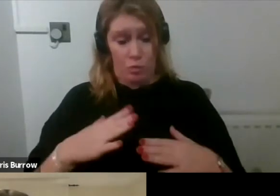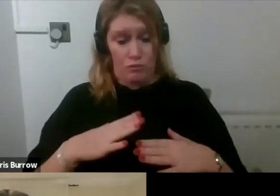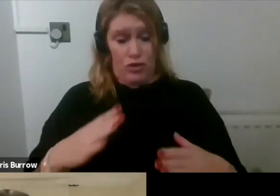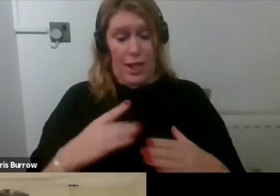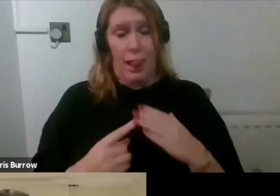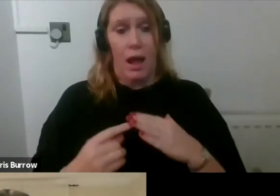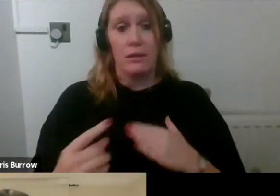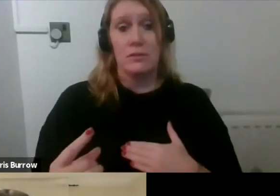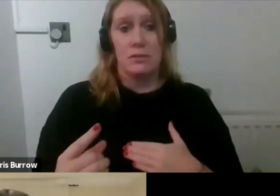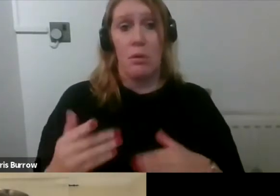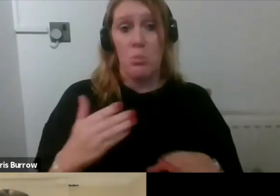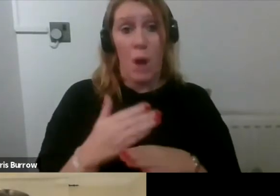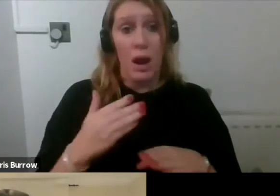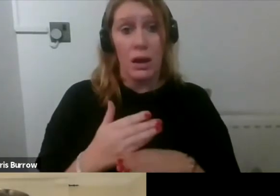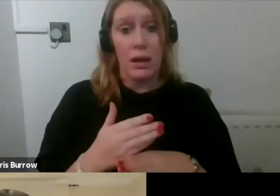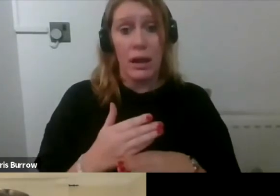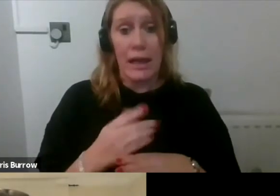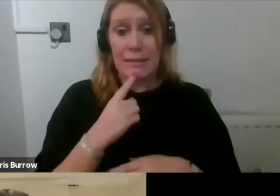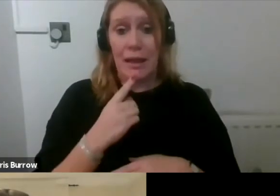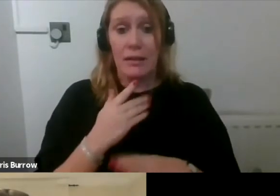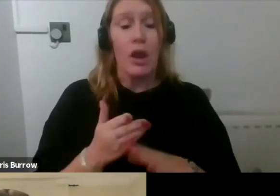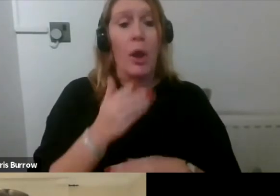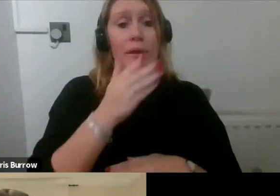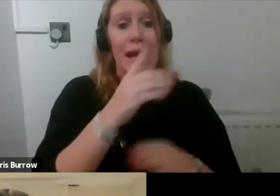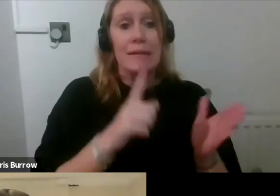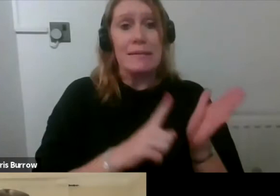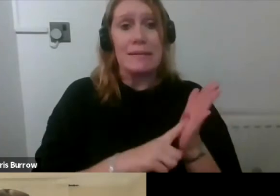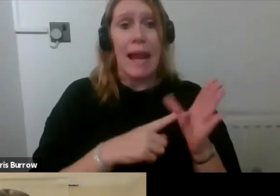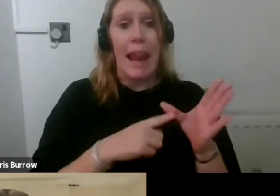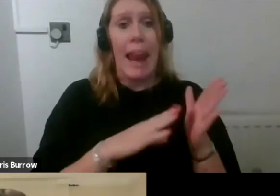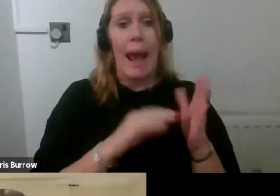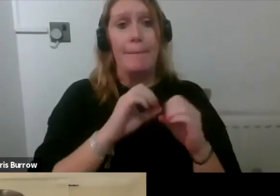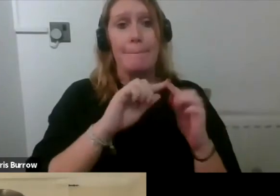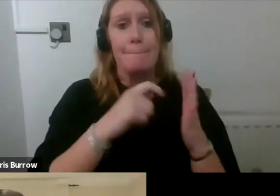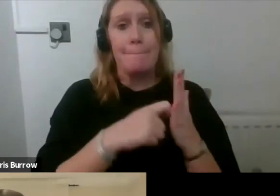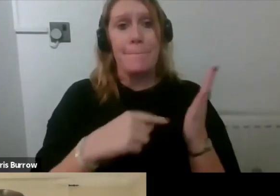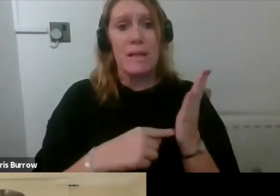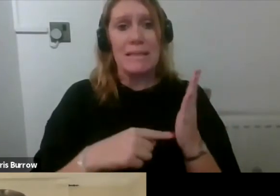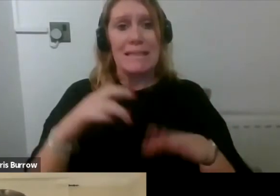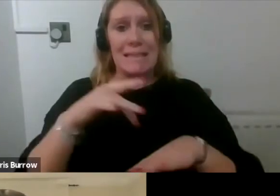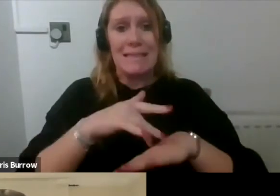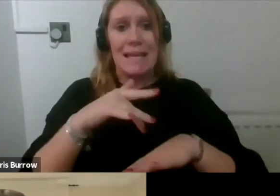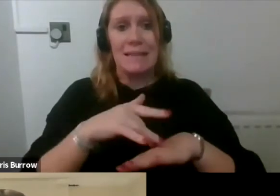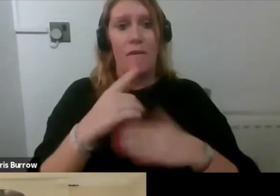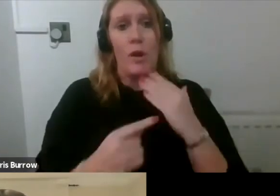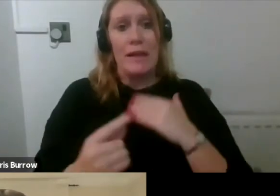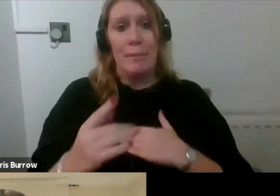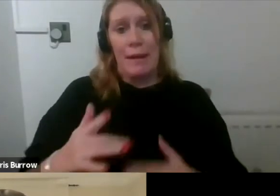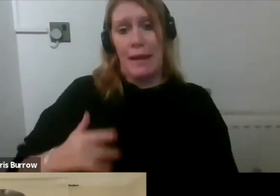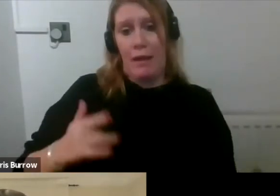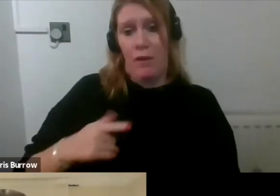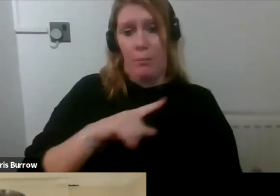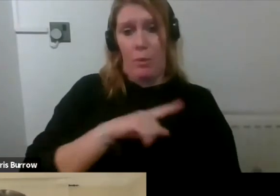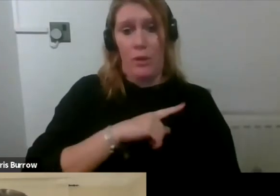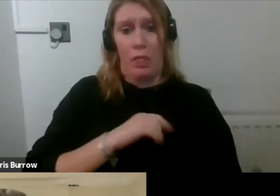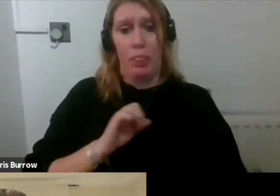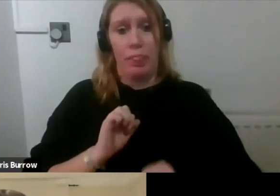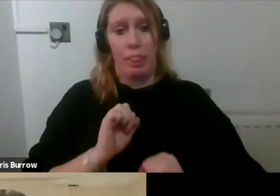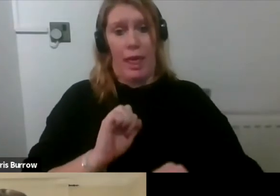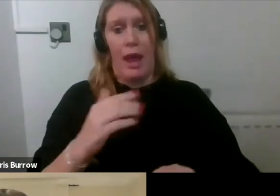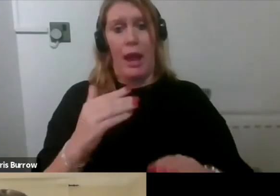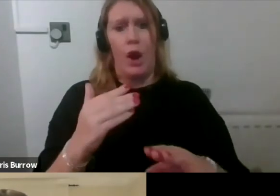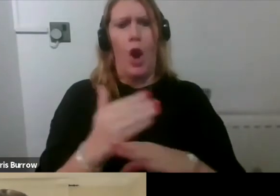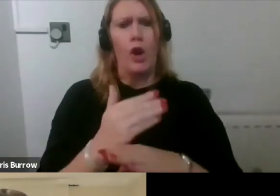"Oh, go down to Lambeth Centre for Independent Living. You know, they're in occupation." And I said, "Well, what do you